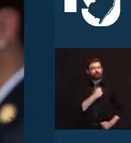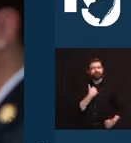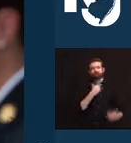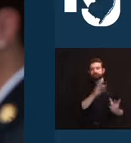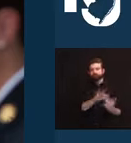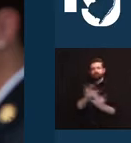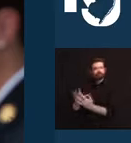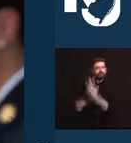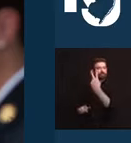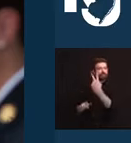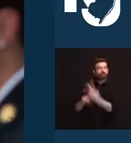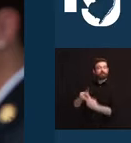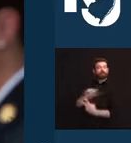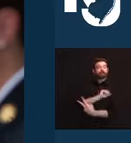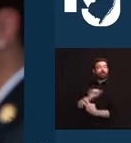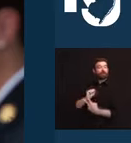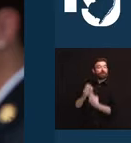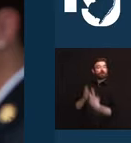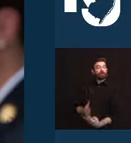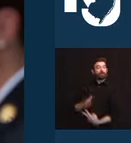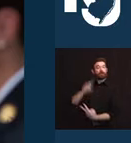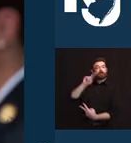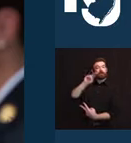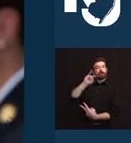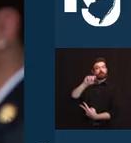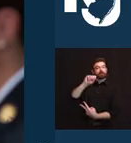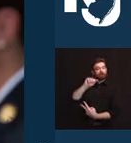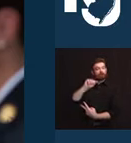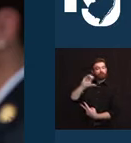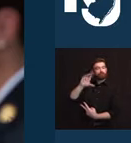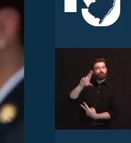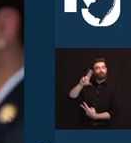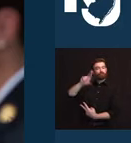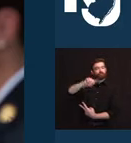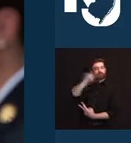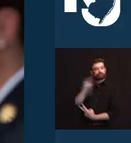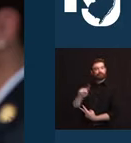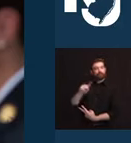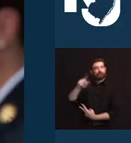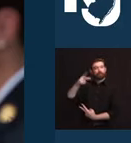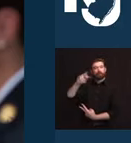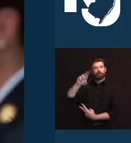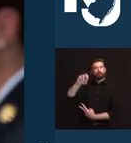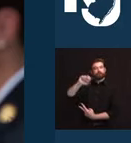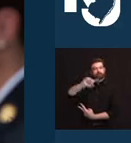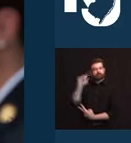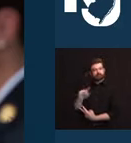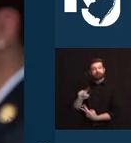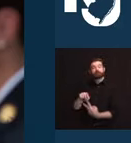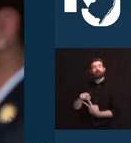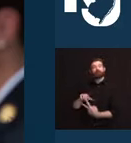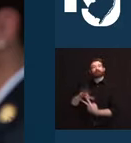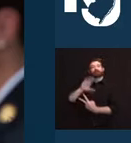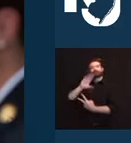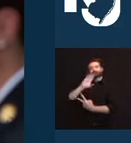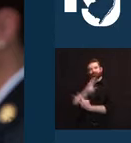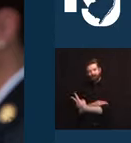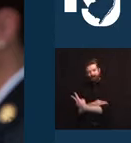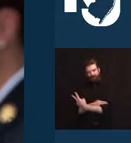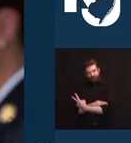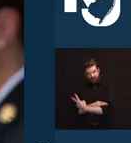her daughter. Nilsa is the only, by the way, woman veteran in our entire state legislature. However, we recognize